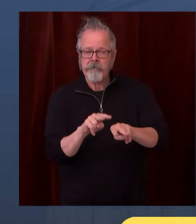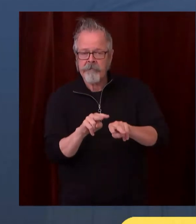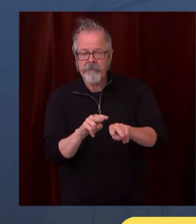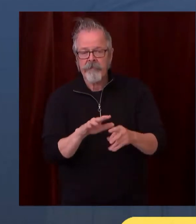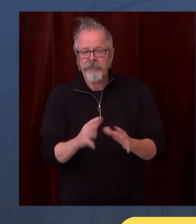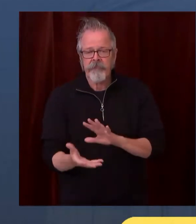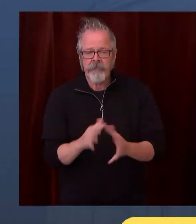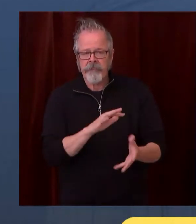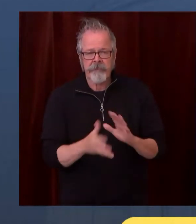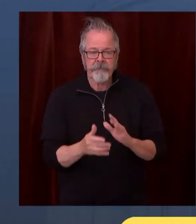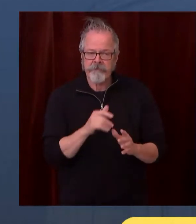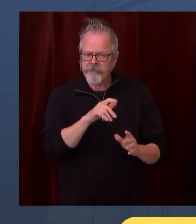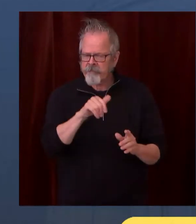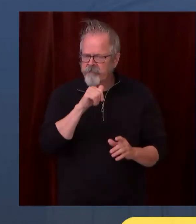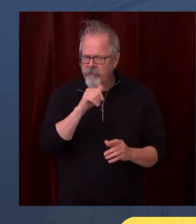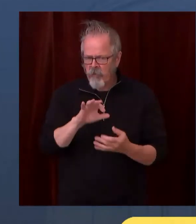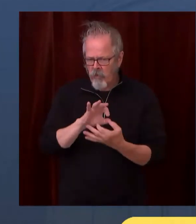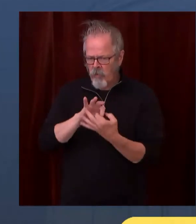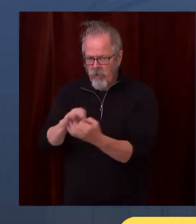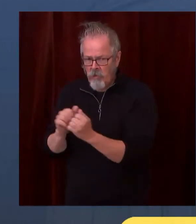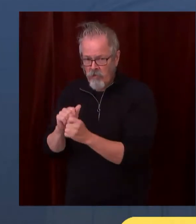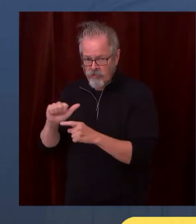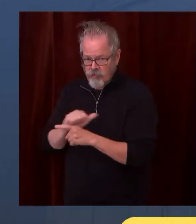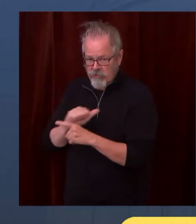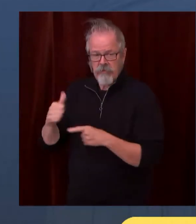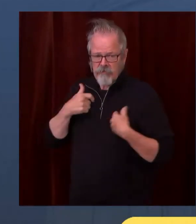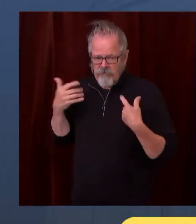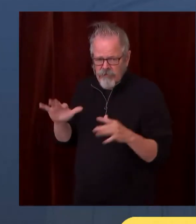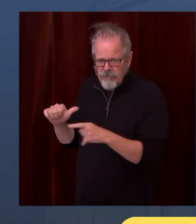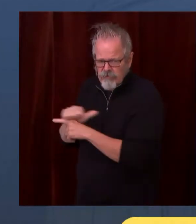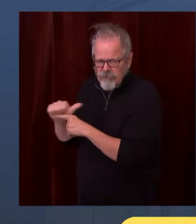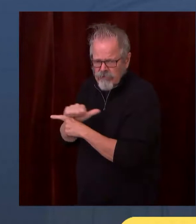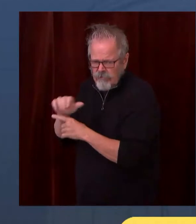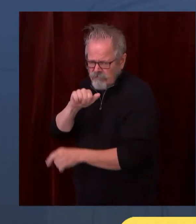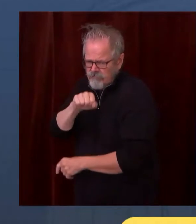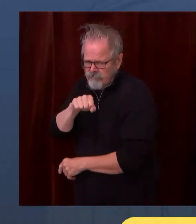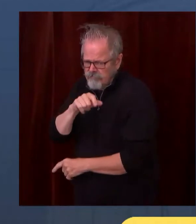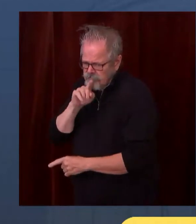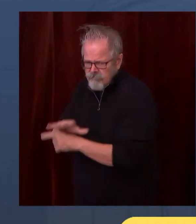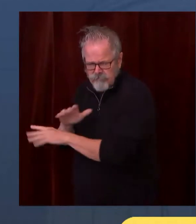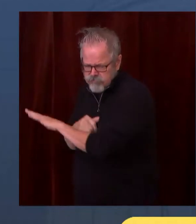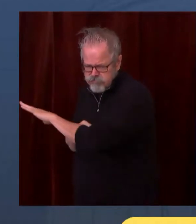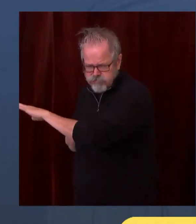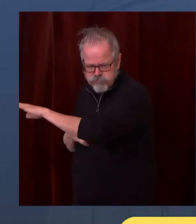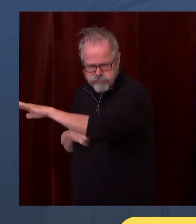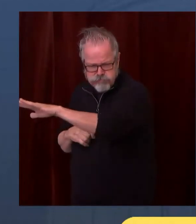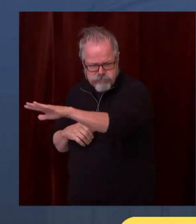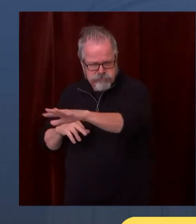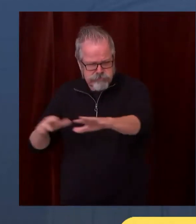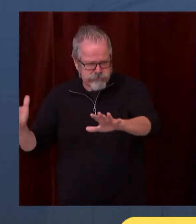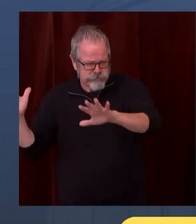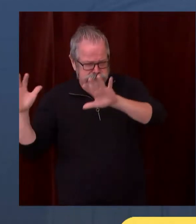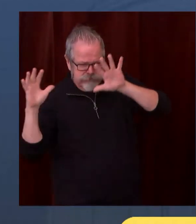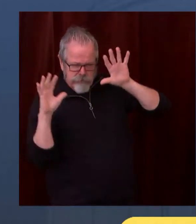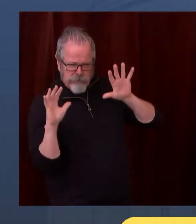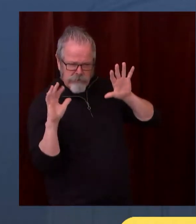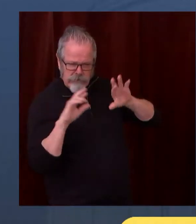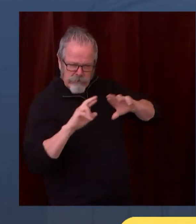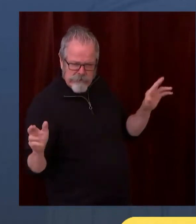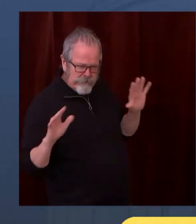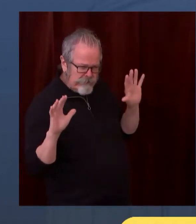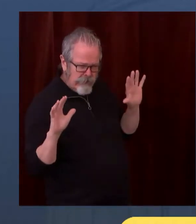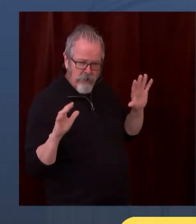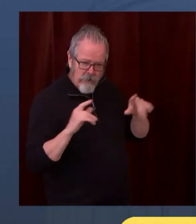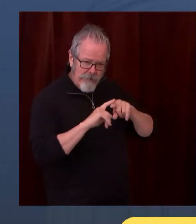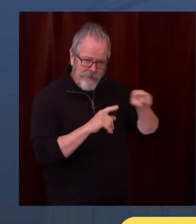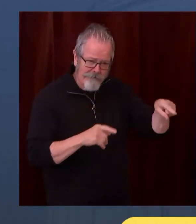the contact tracers, and the state has stepped in to provide that service to local districts. So the state employees